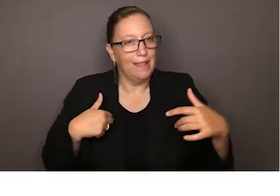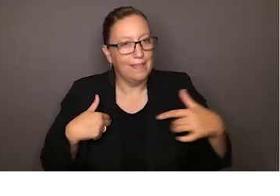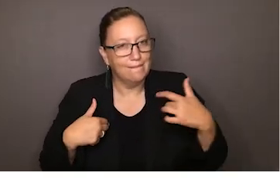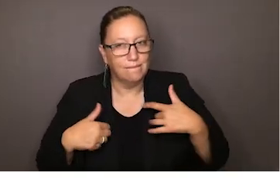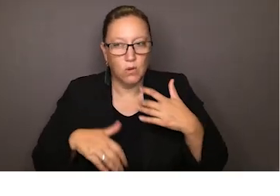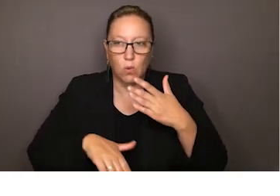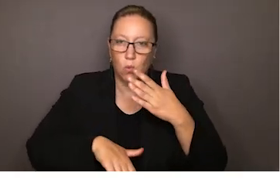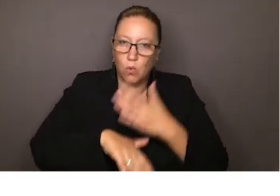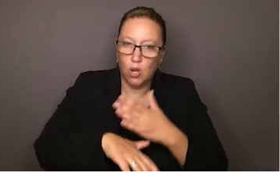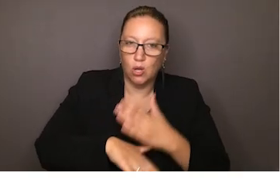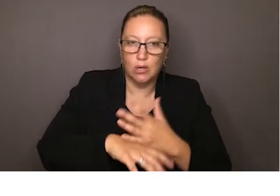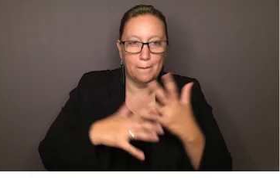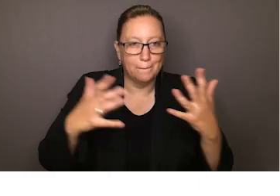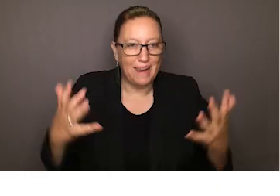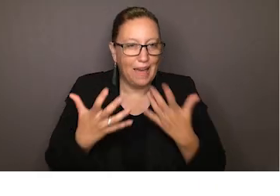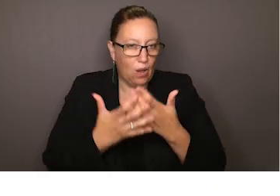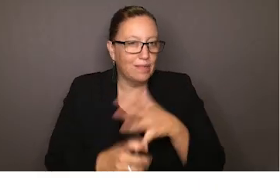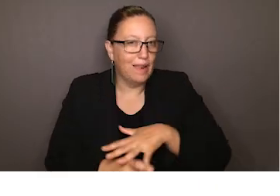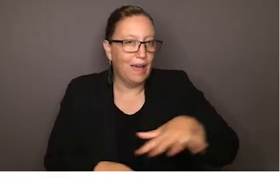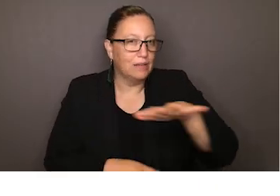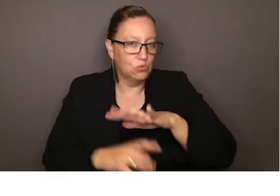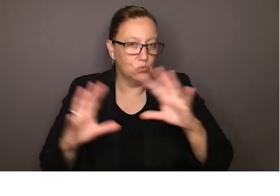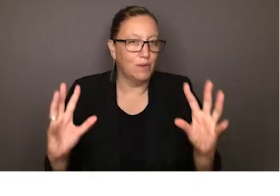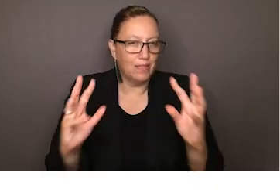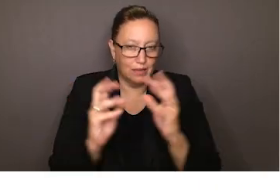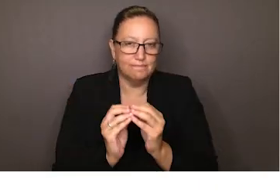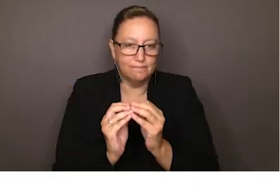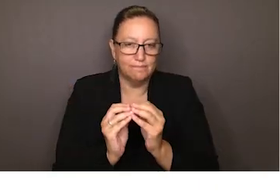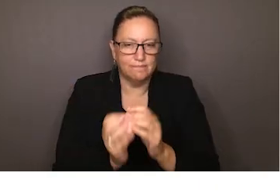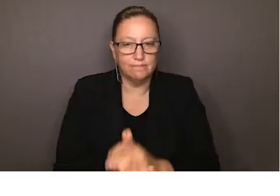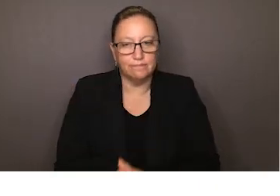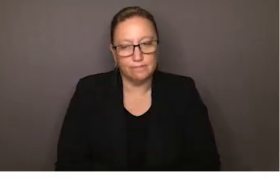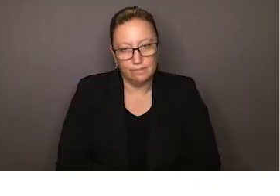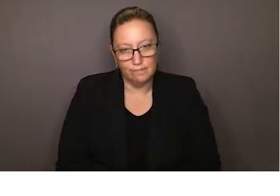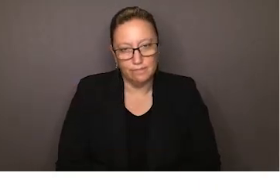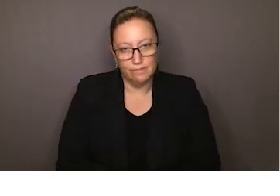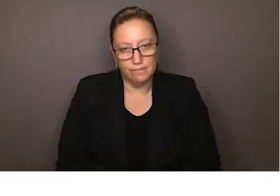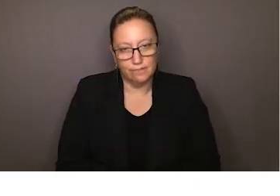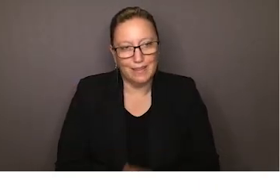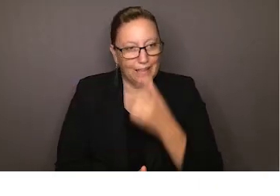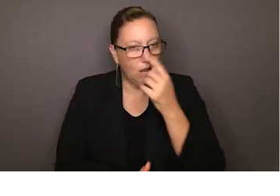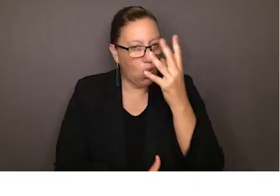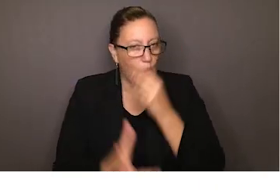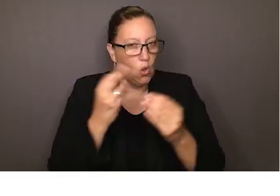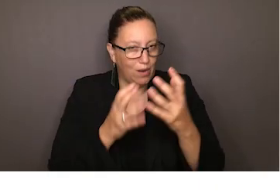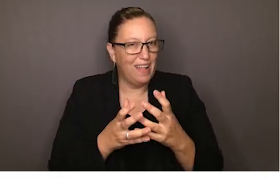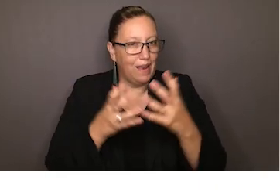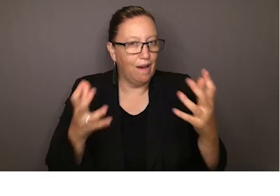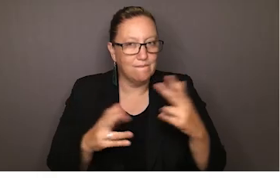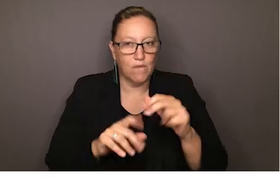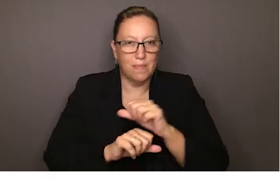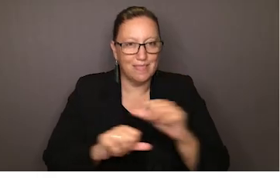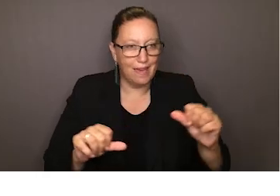and play on this land together. We can learn a lot from all their stories and